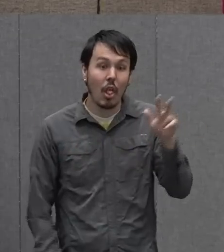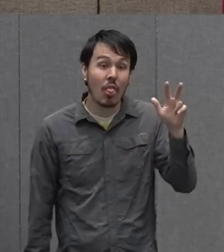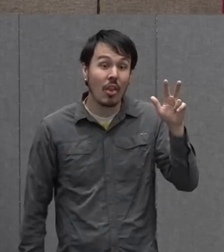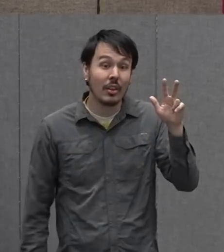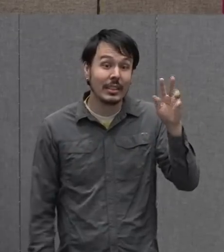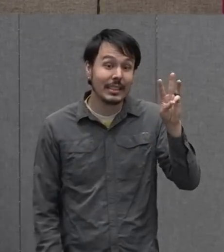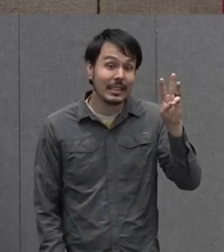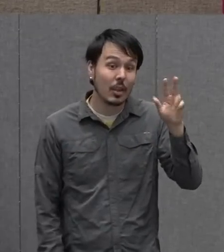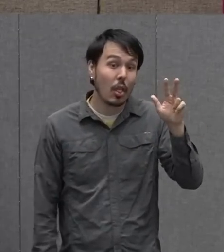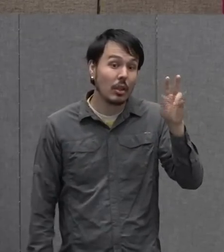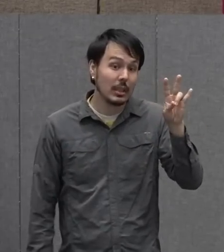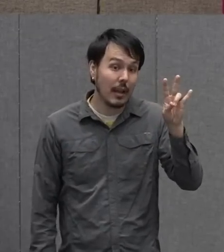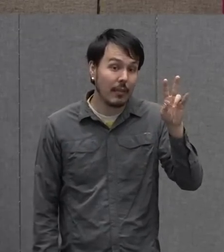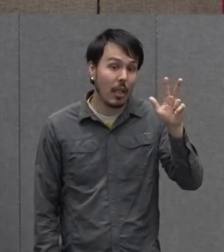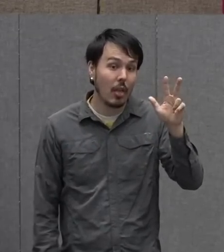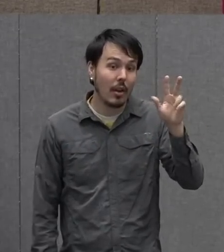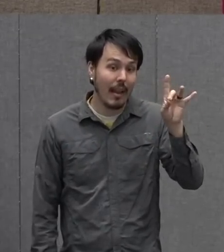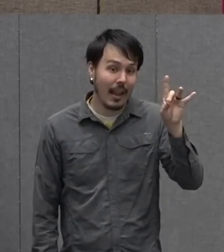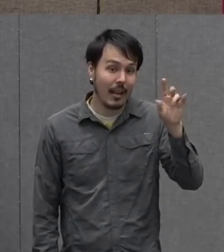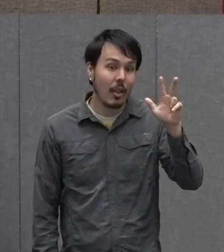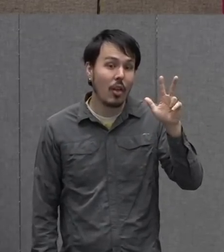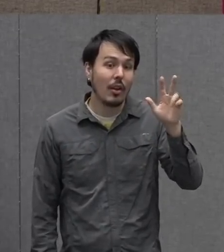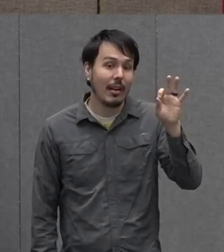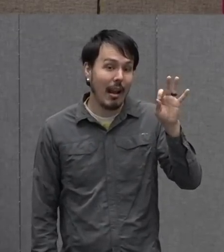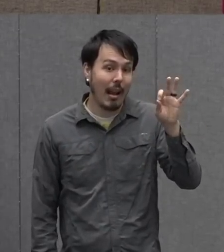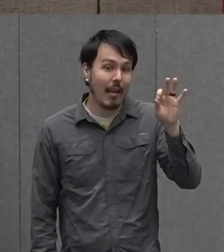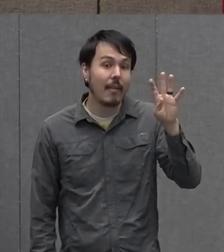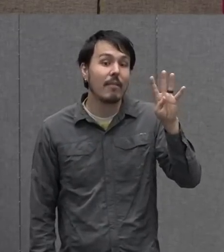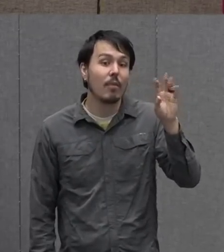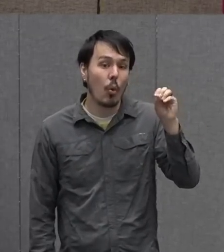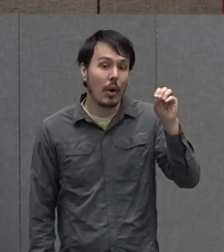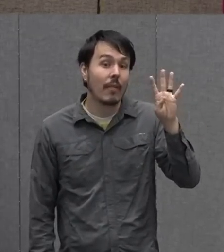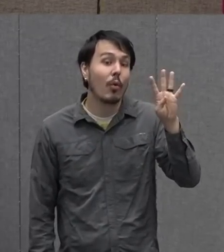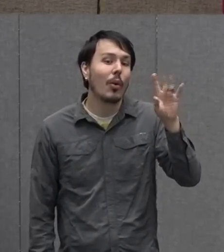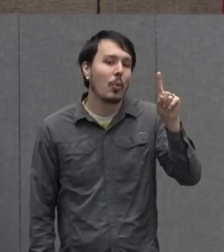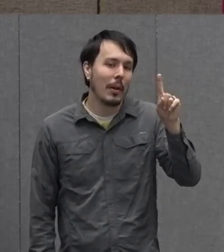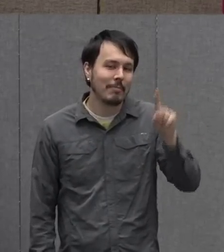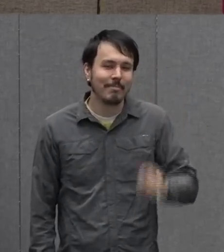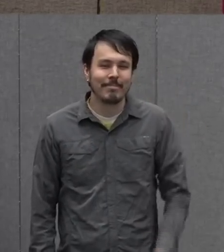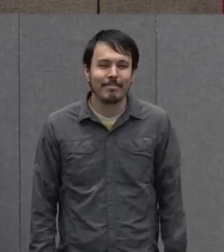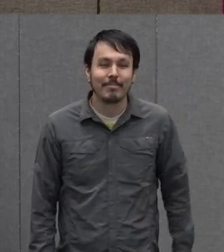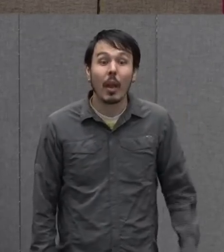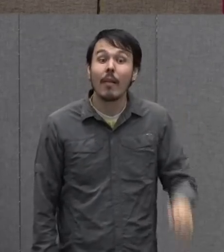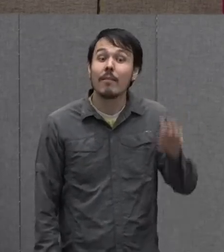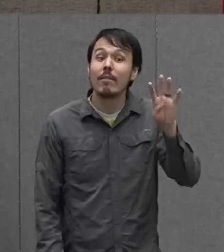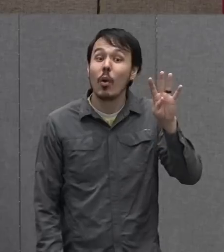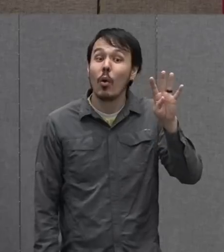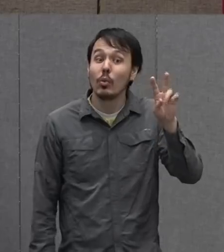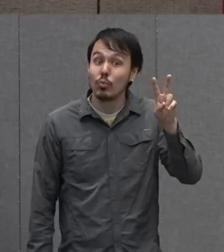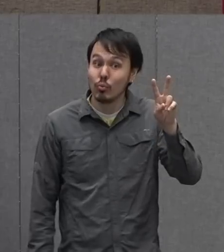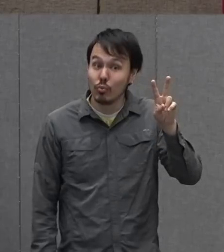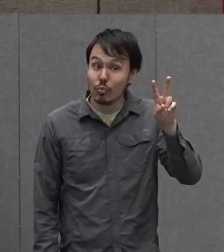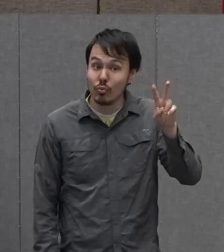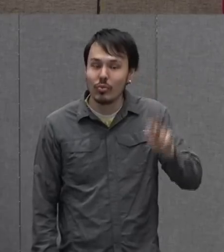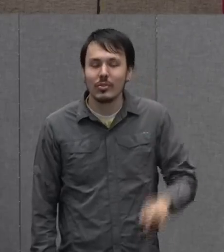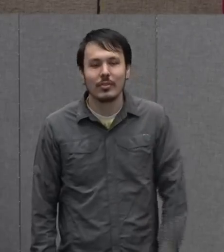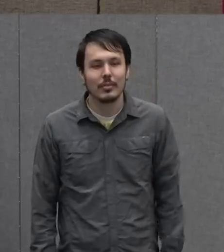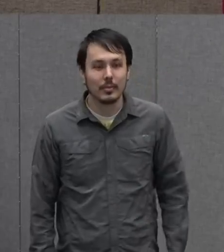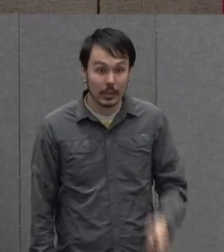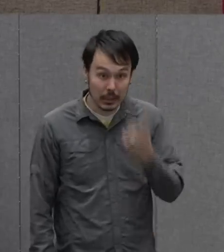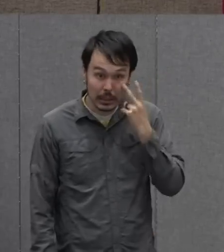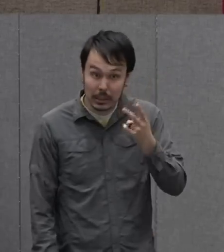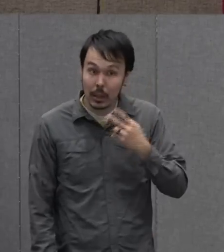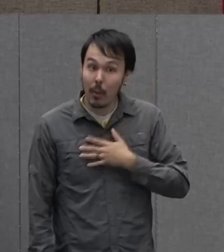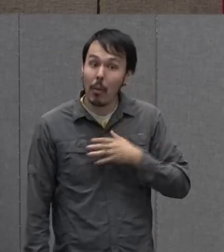36, 37, 38, 39, 40, 41, 42. I have